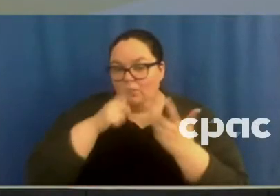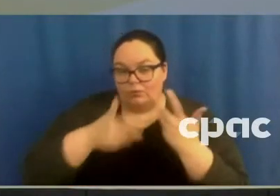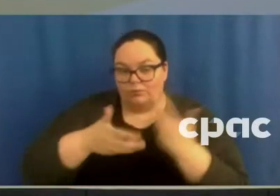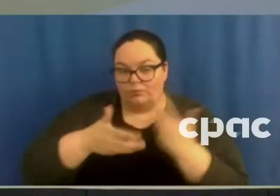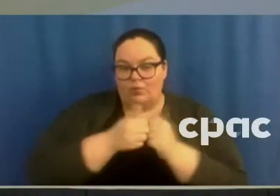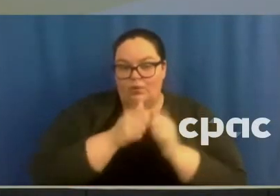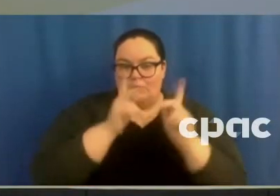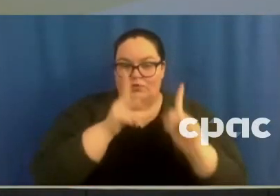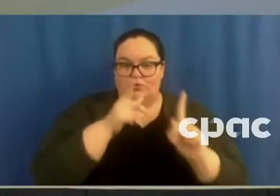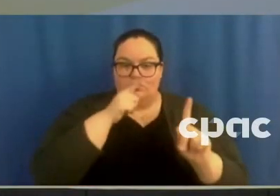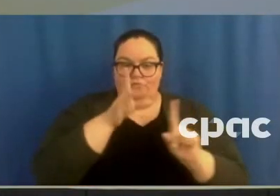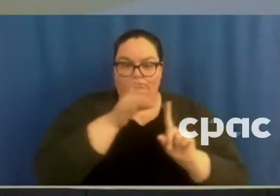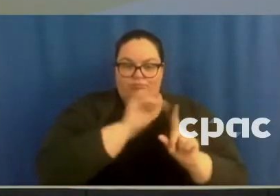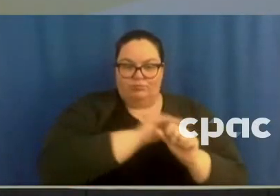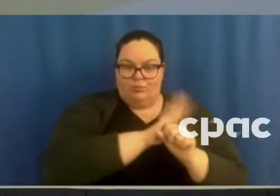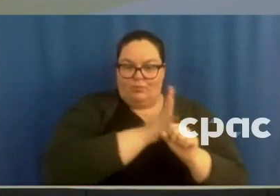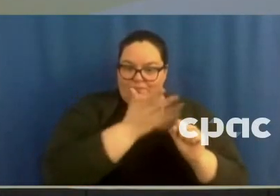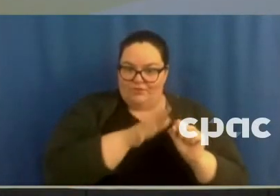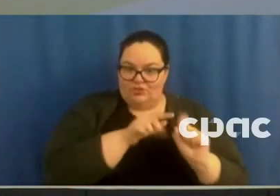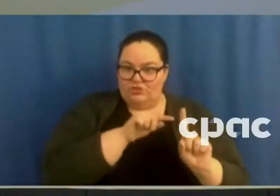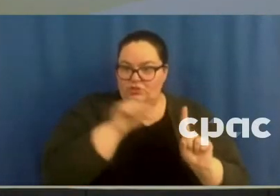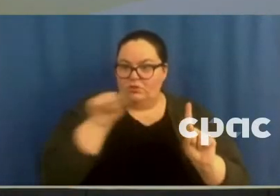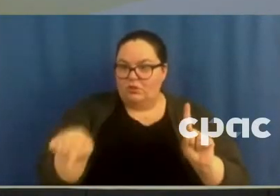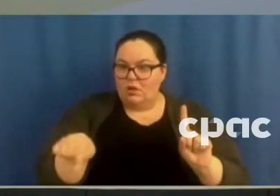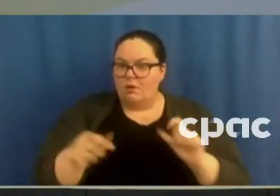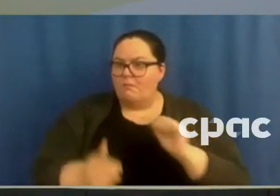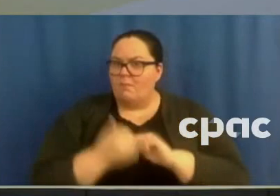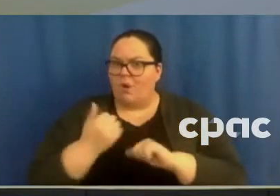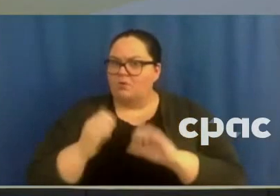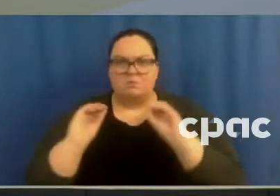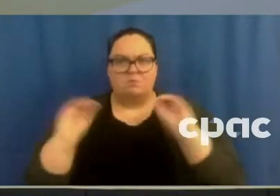close contacts have been negative. Of course,